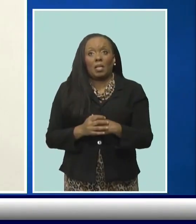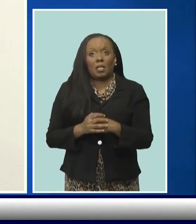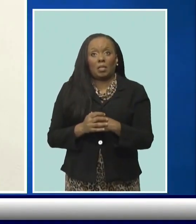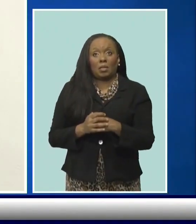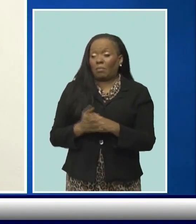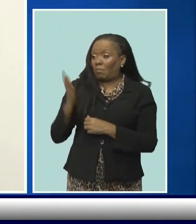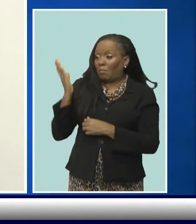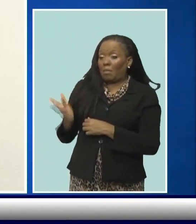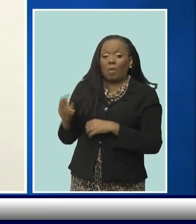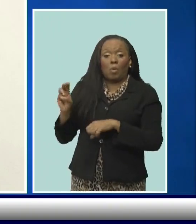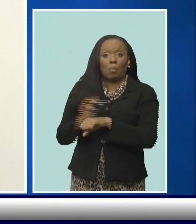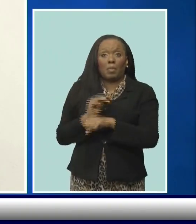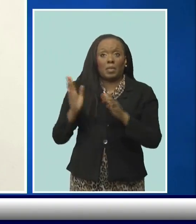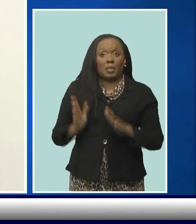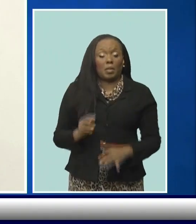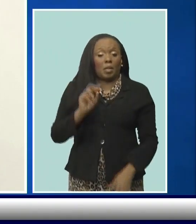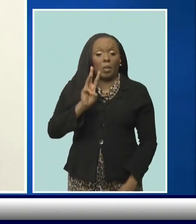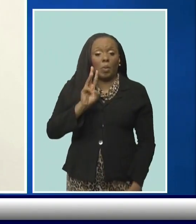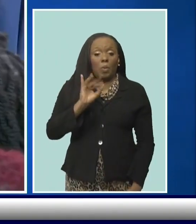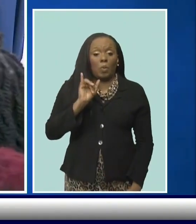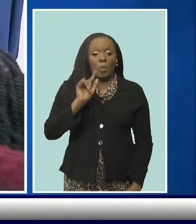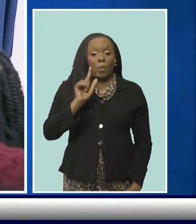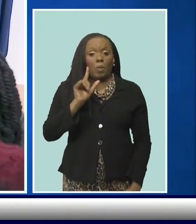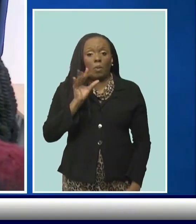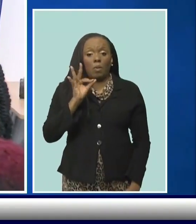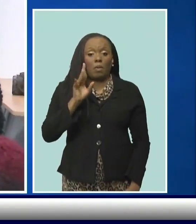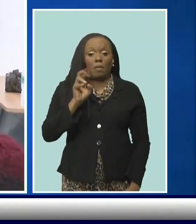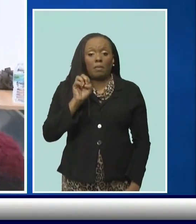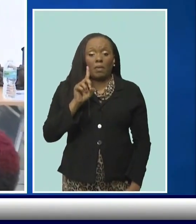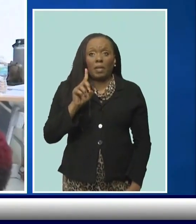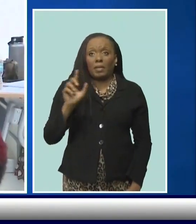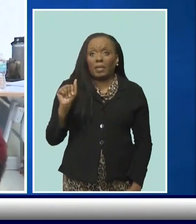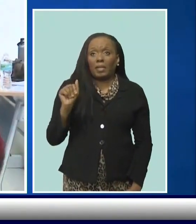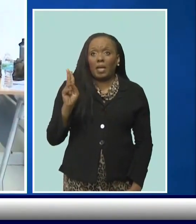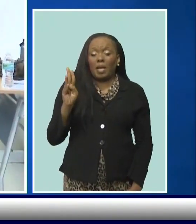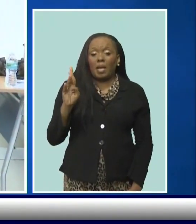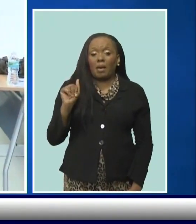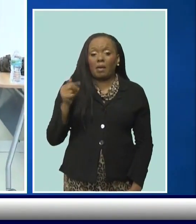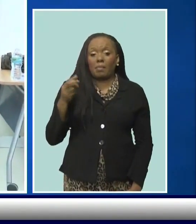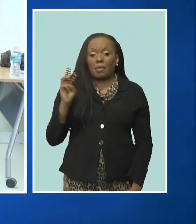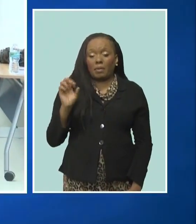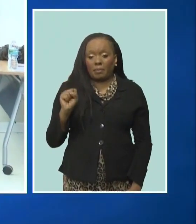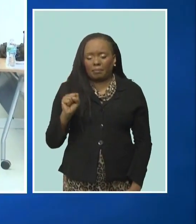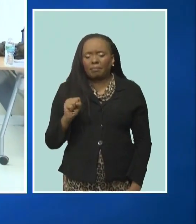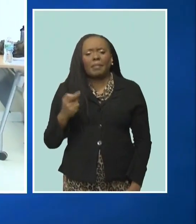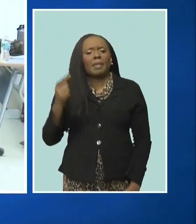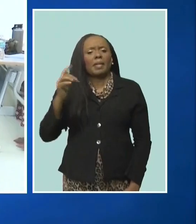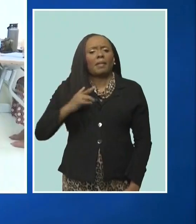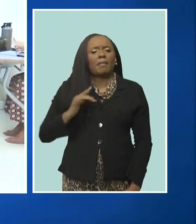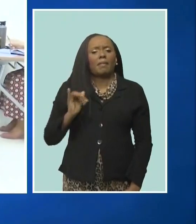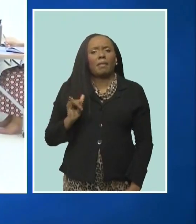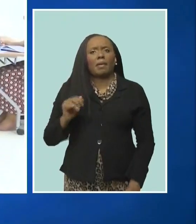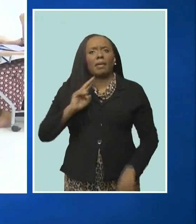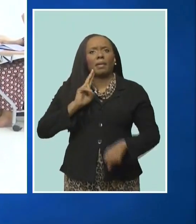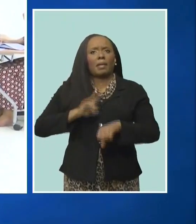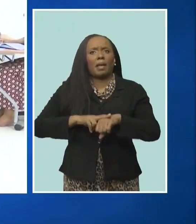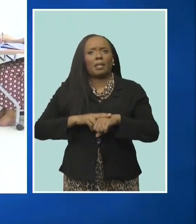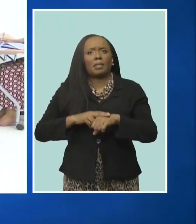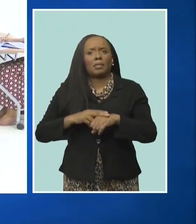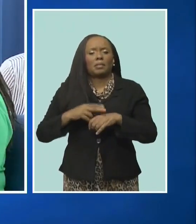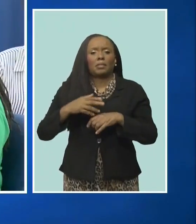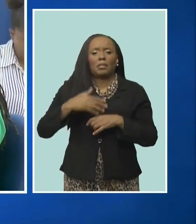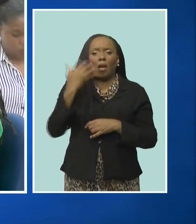and Information, Wilfred Abrams. He believes national toxicology testing resources, protocols, and